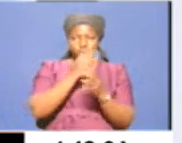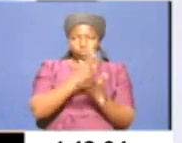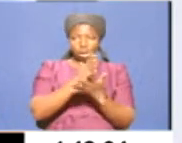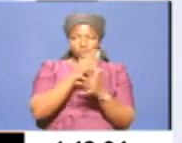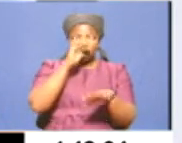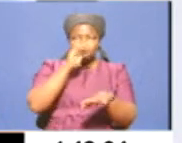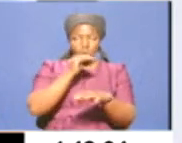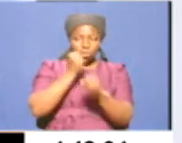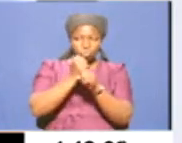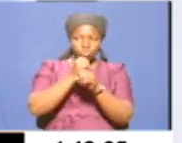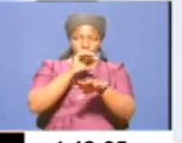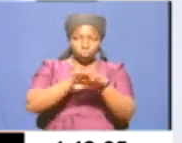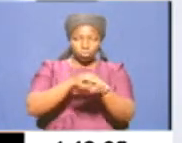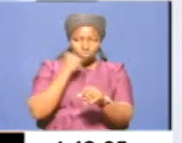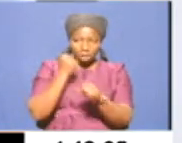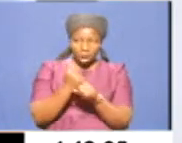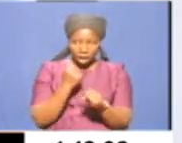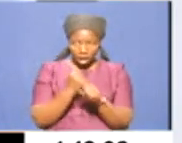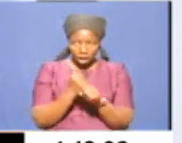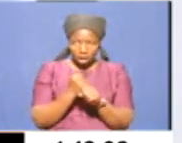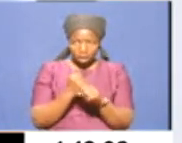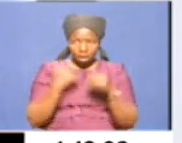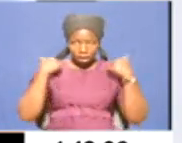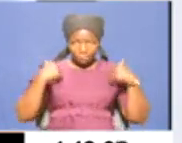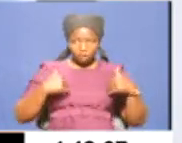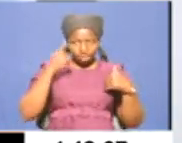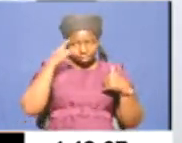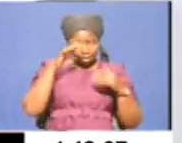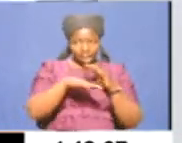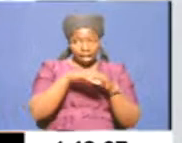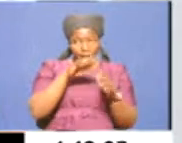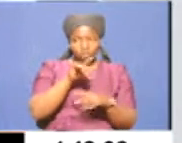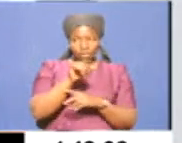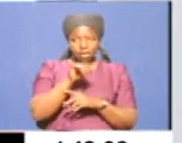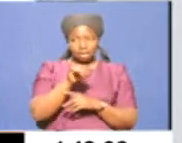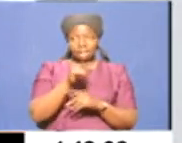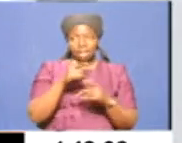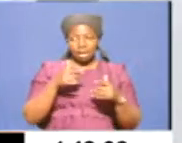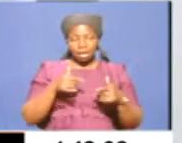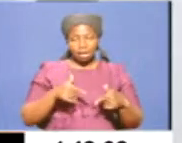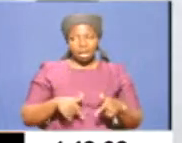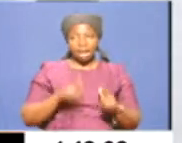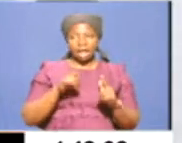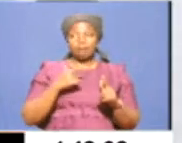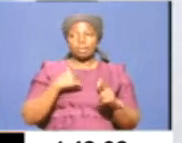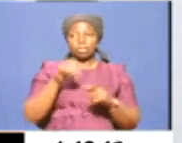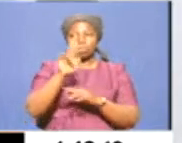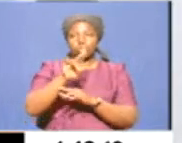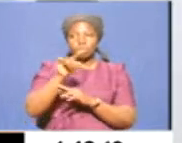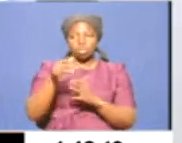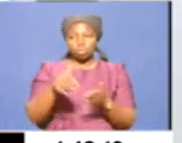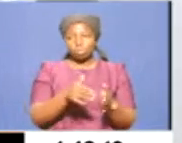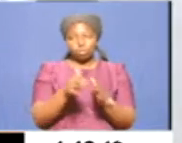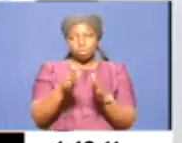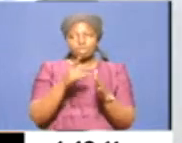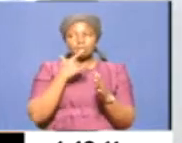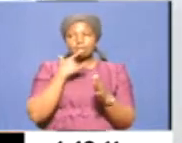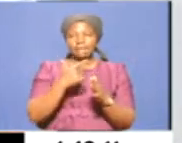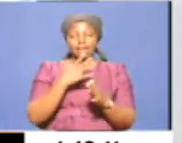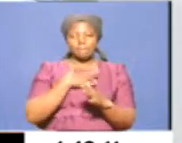mzuri, and I think out of this one, let me take also this opportunity to say to my